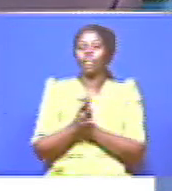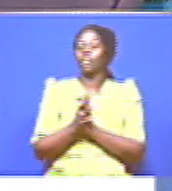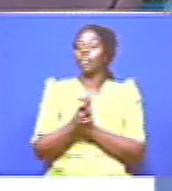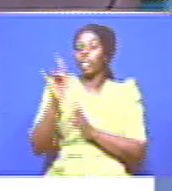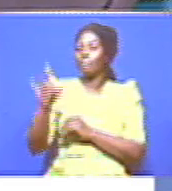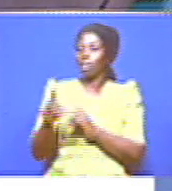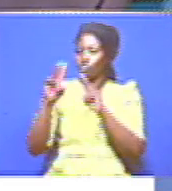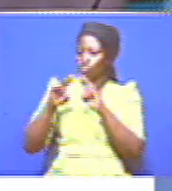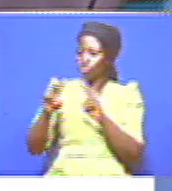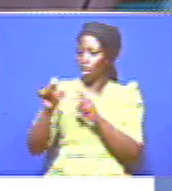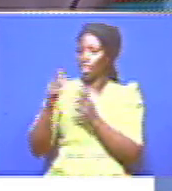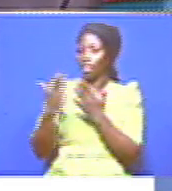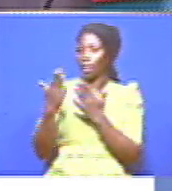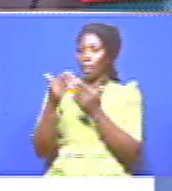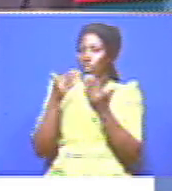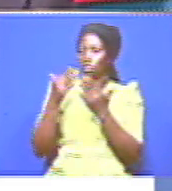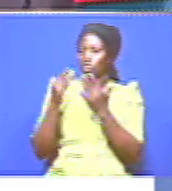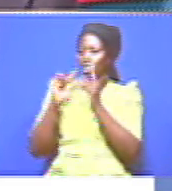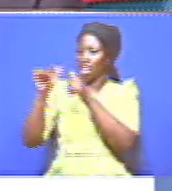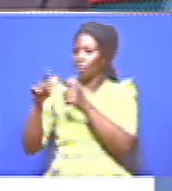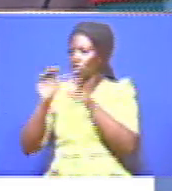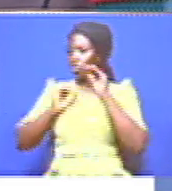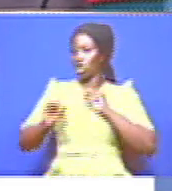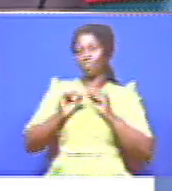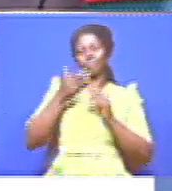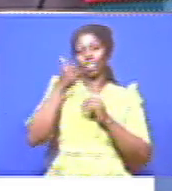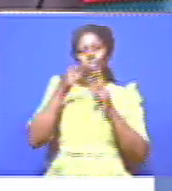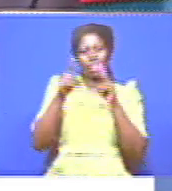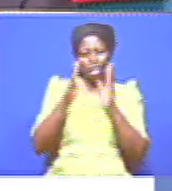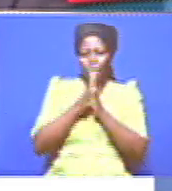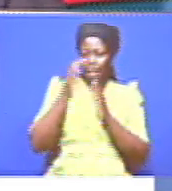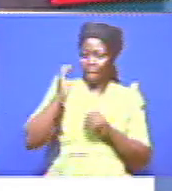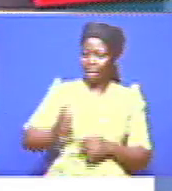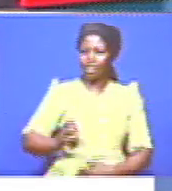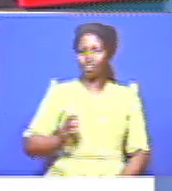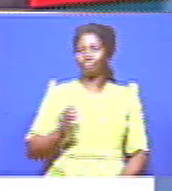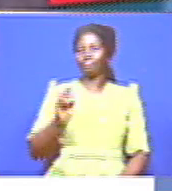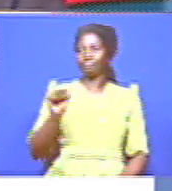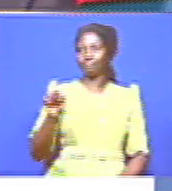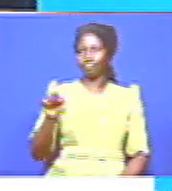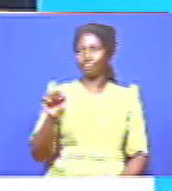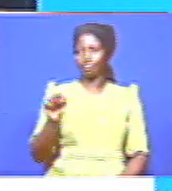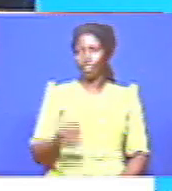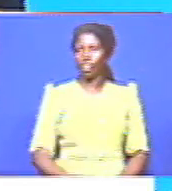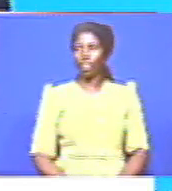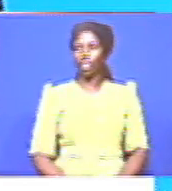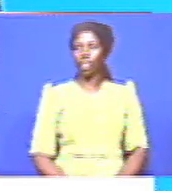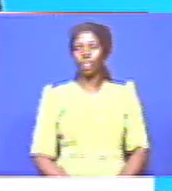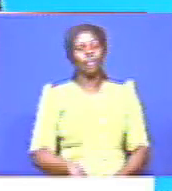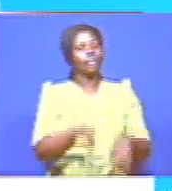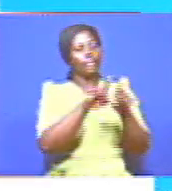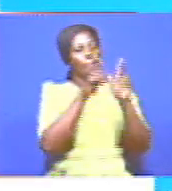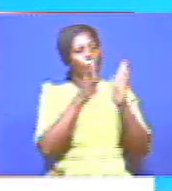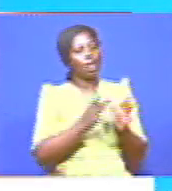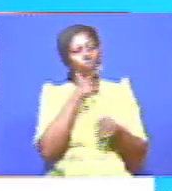we come to corruption. Can we go to the ethical aspects? That's where we are in this. Now, sir, as a person